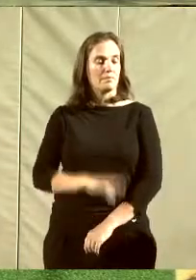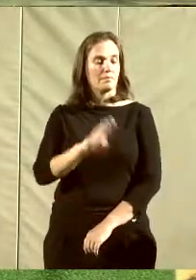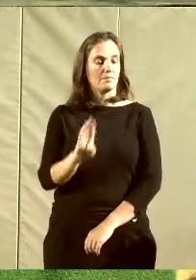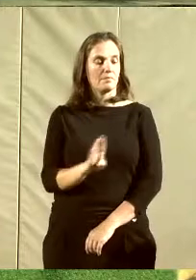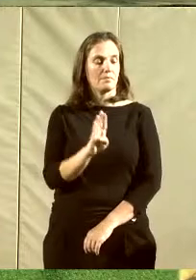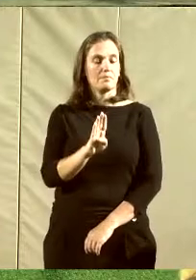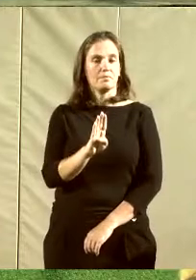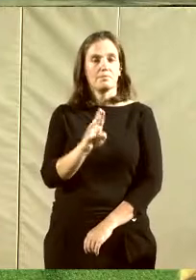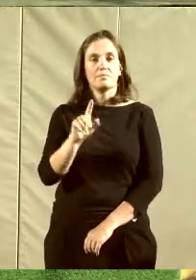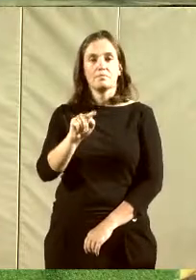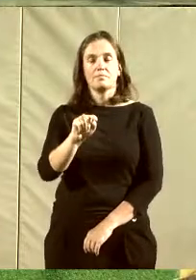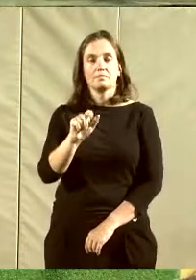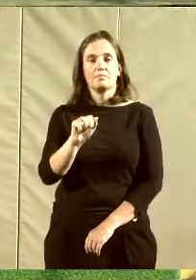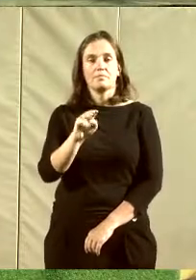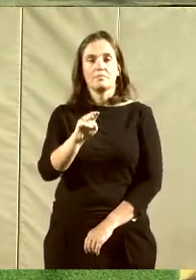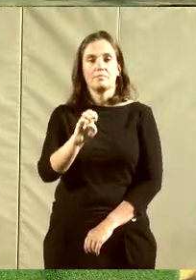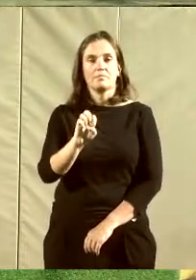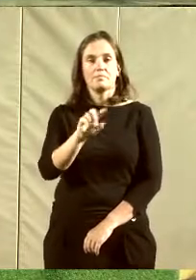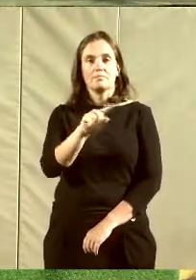Belen Ava Thames.